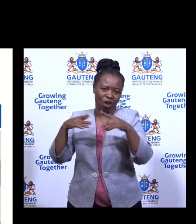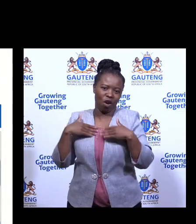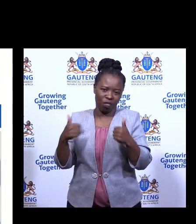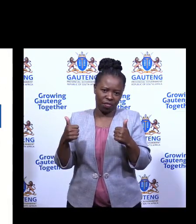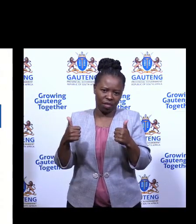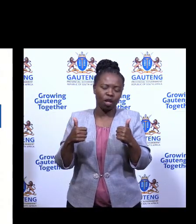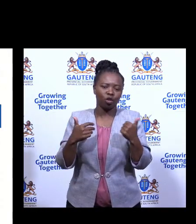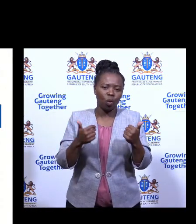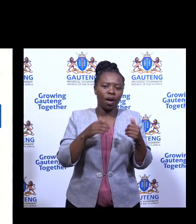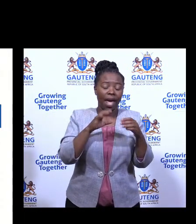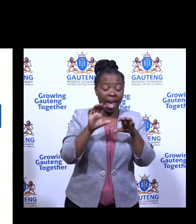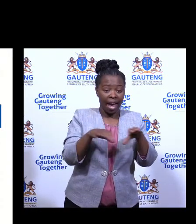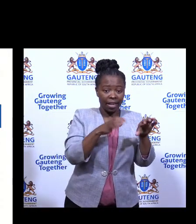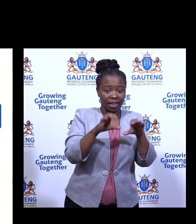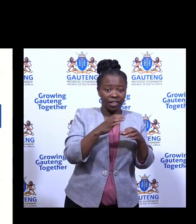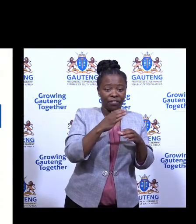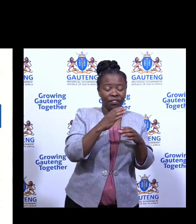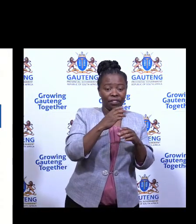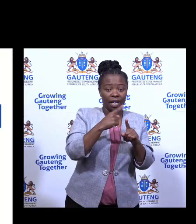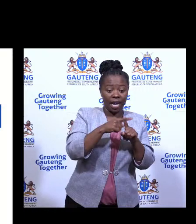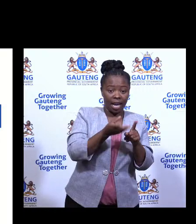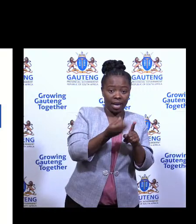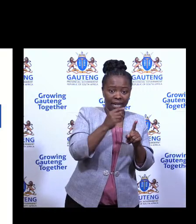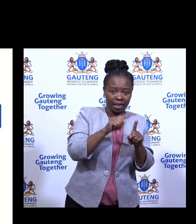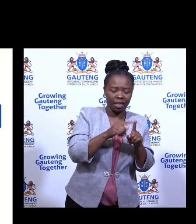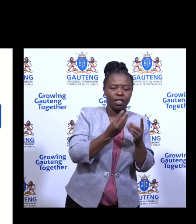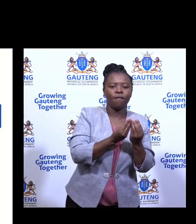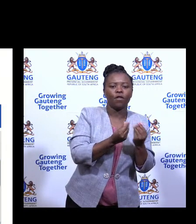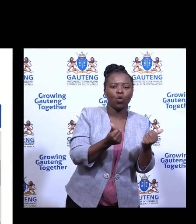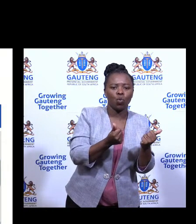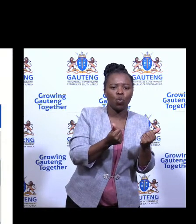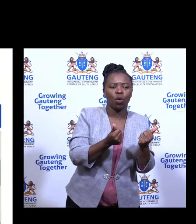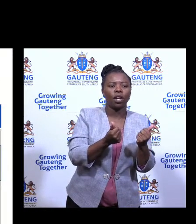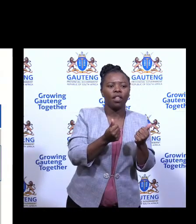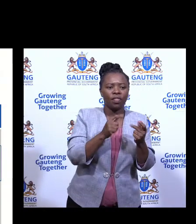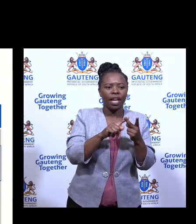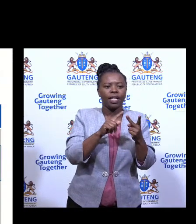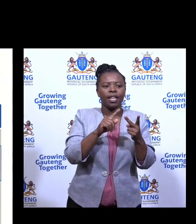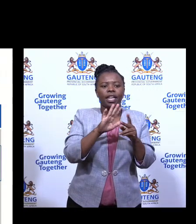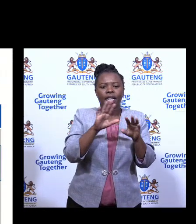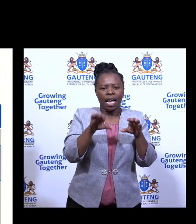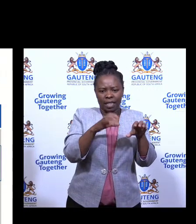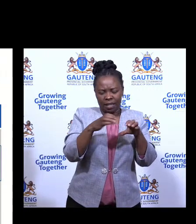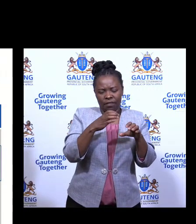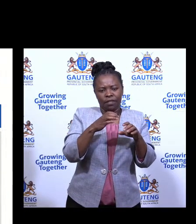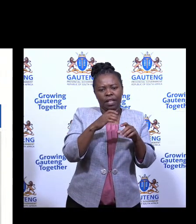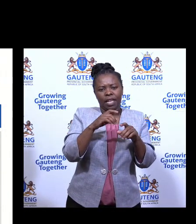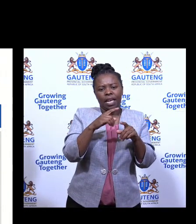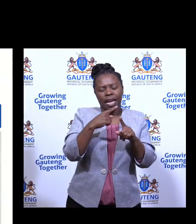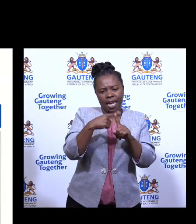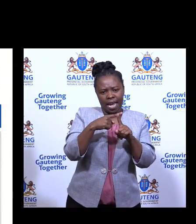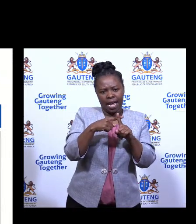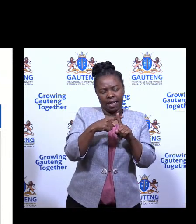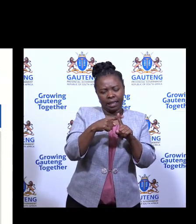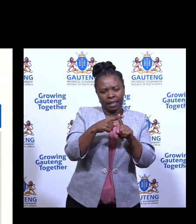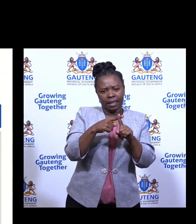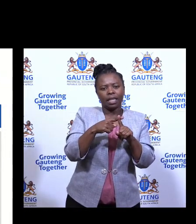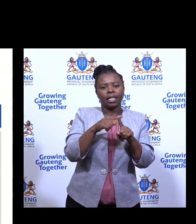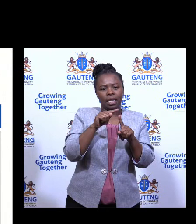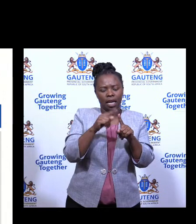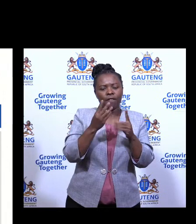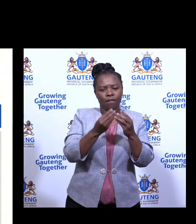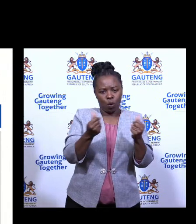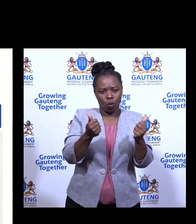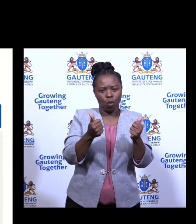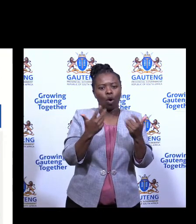active cases. The decline in active cases is always important.